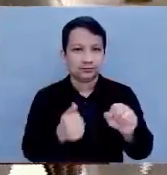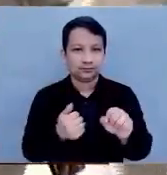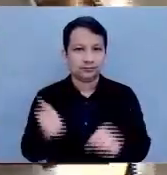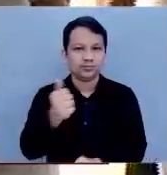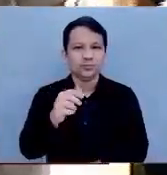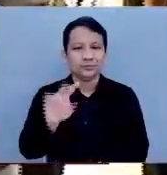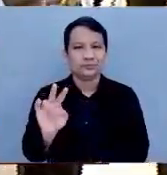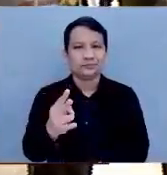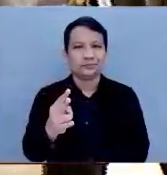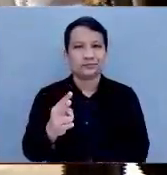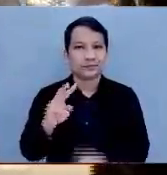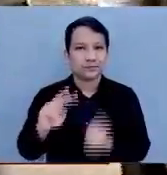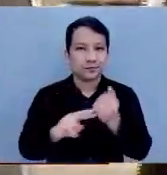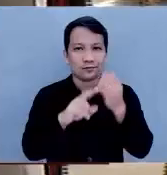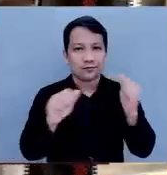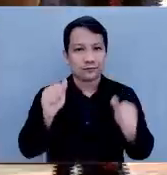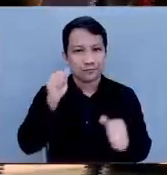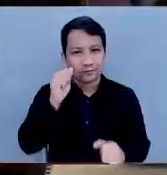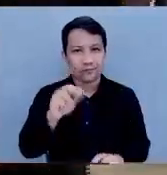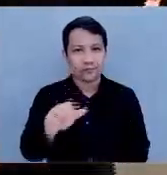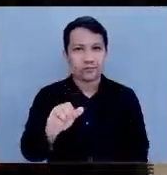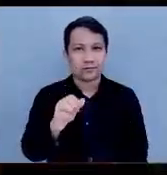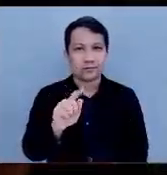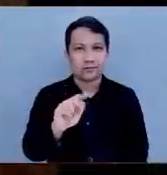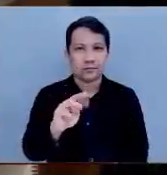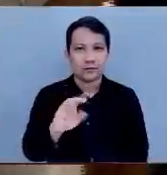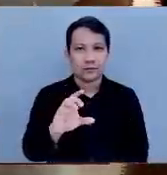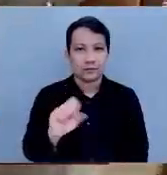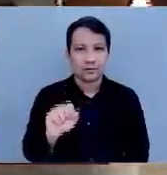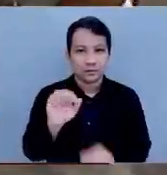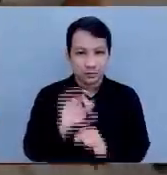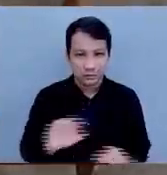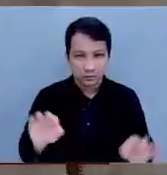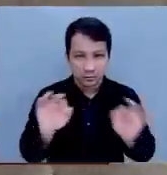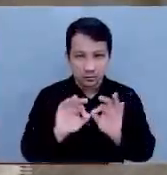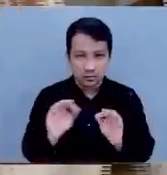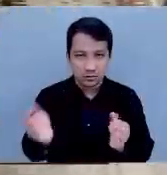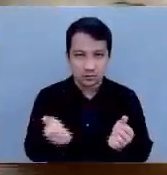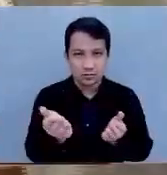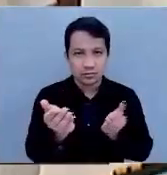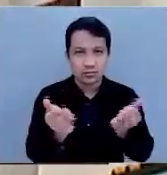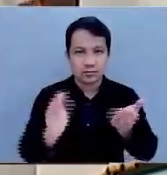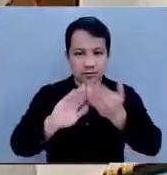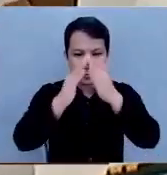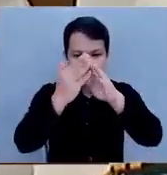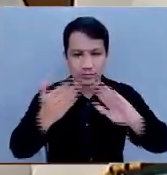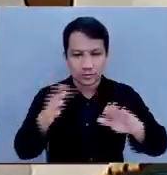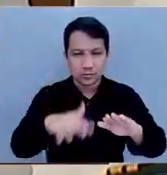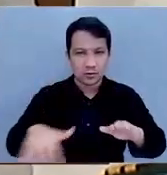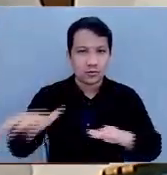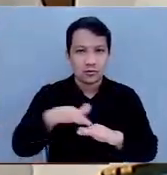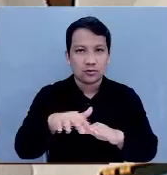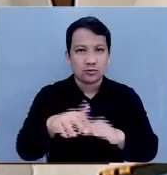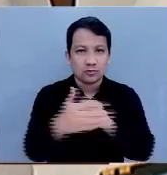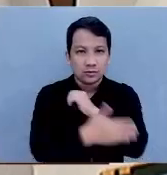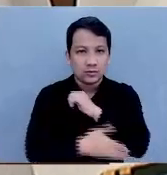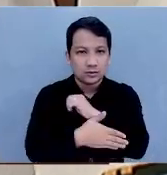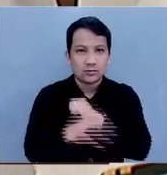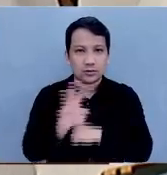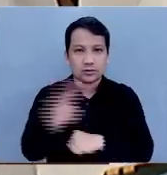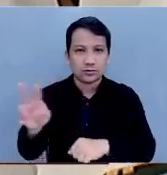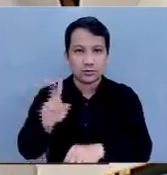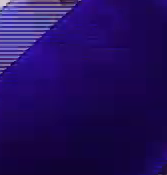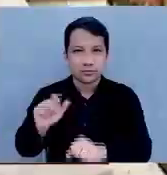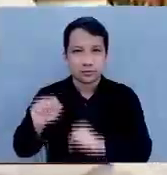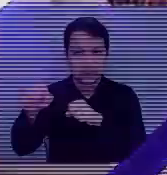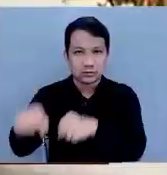Fleet Commander Vice Admiral Carl Thomas na importanteng maglayag ng mapayapa ang lahat ng bansa sa West Philippine